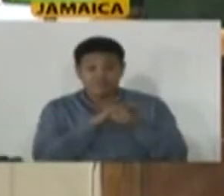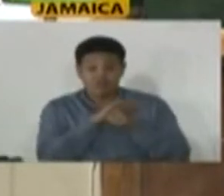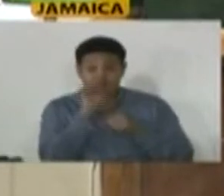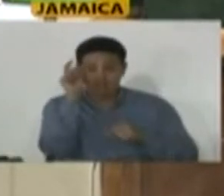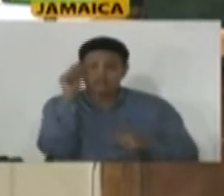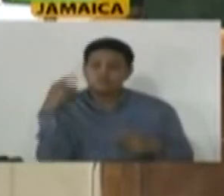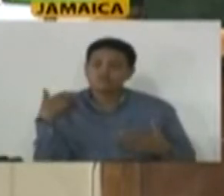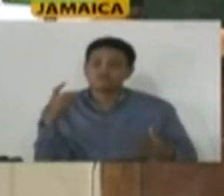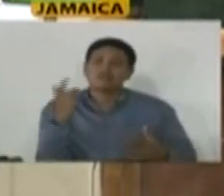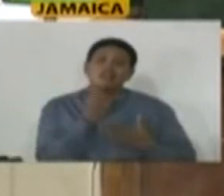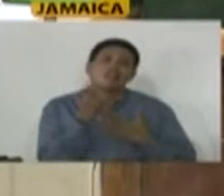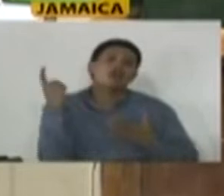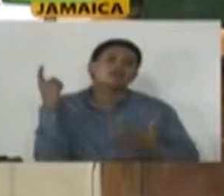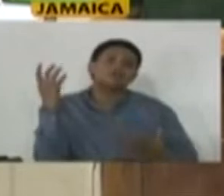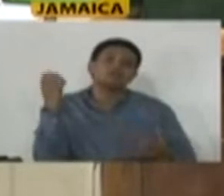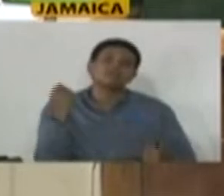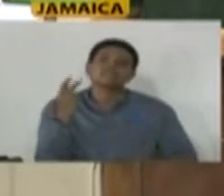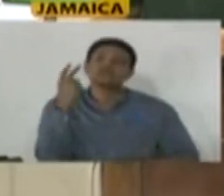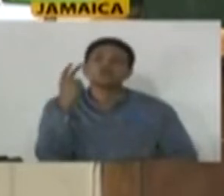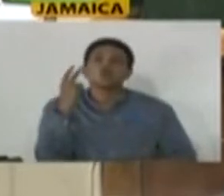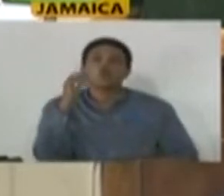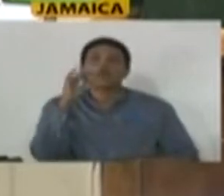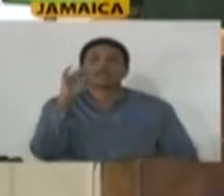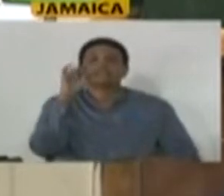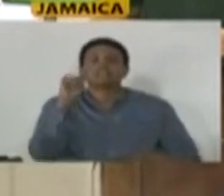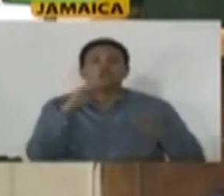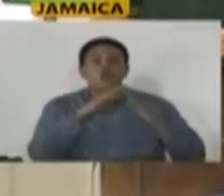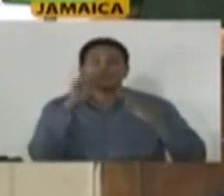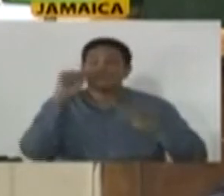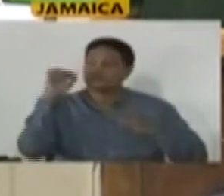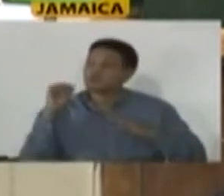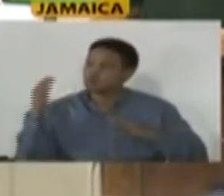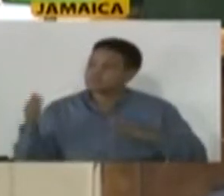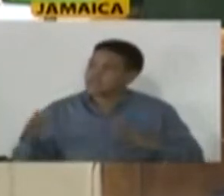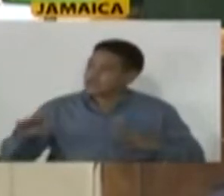2 indigent houses in the south side area of the constituency.